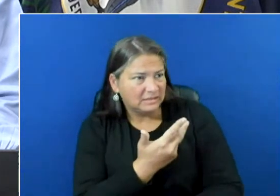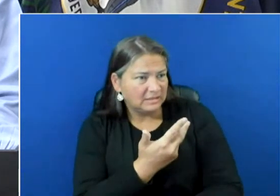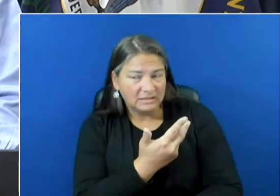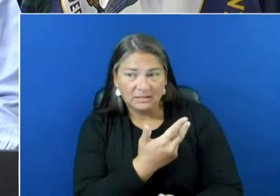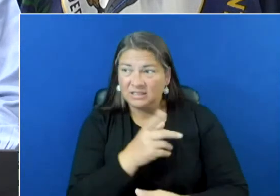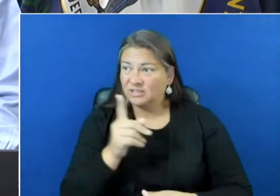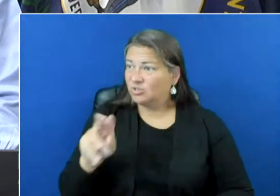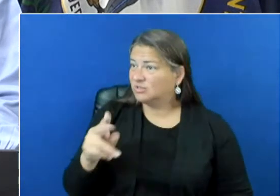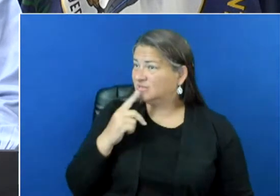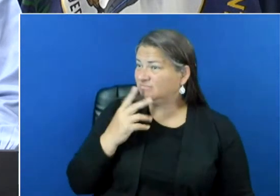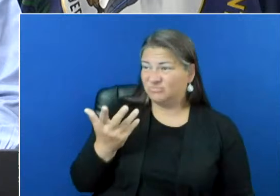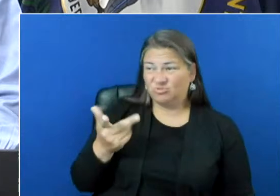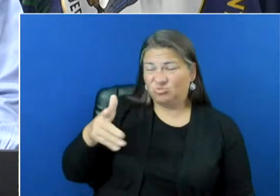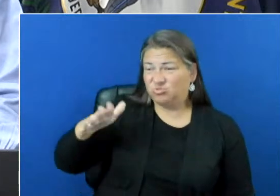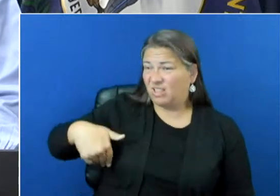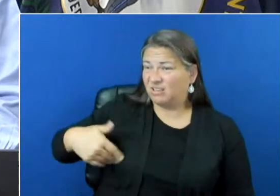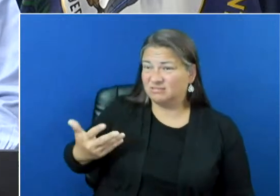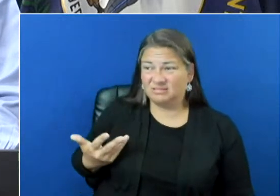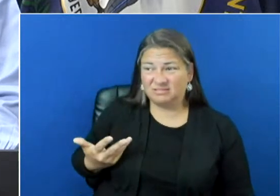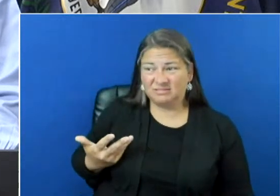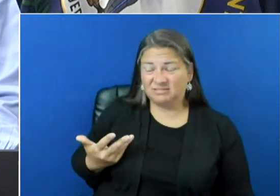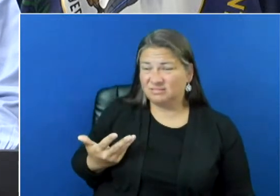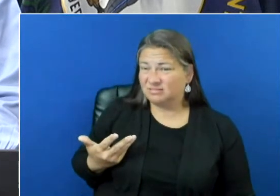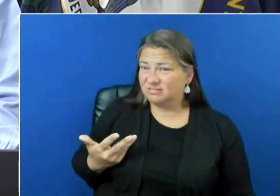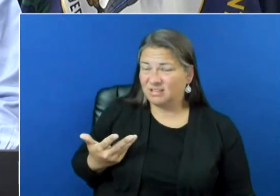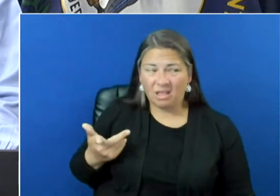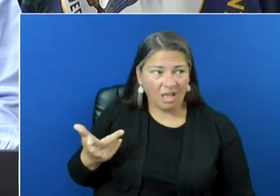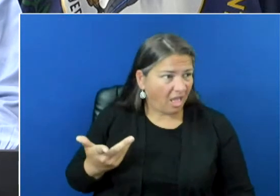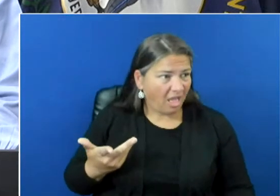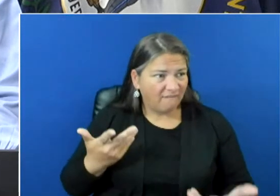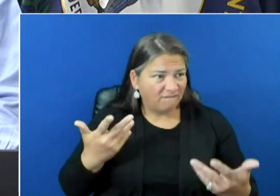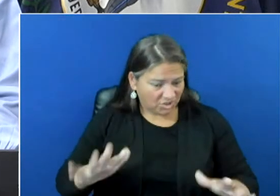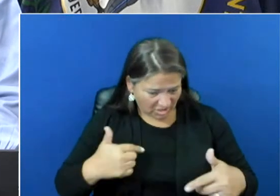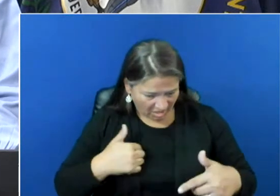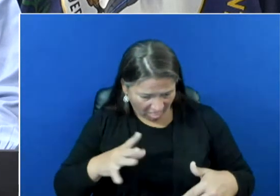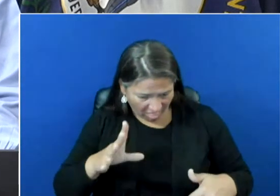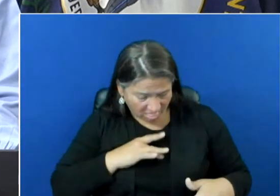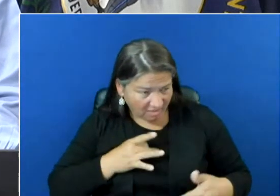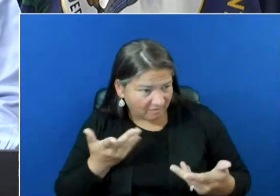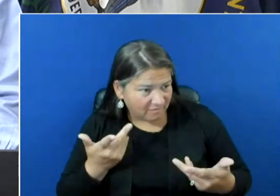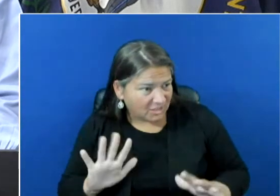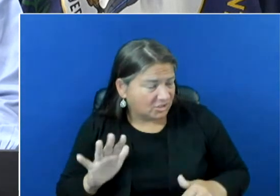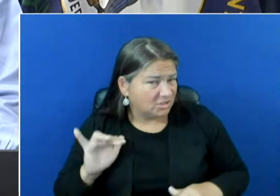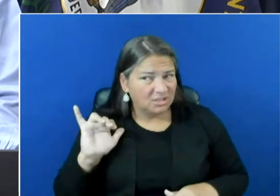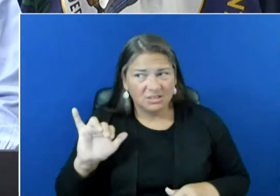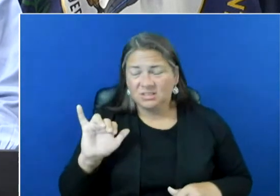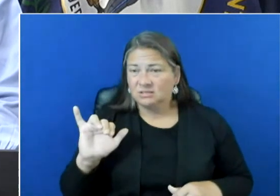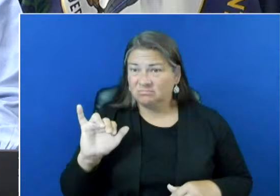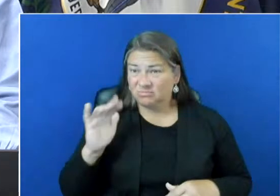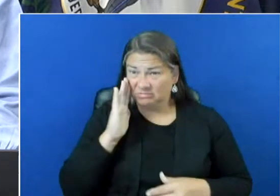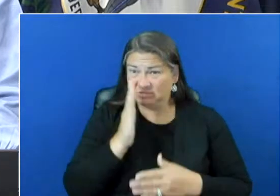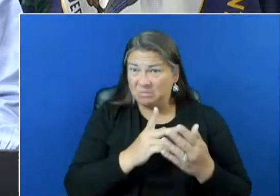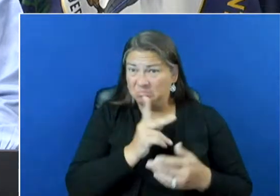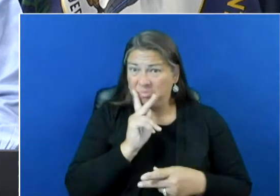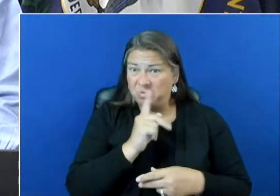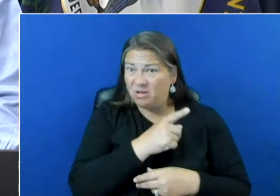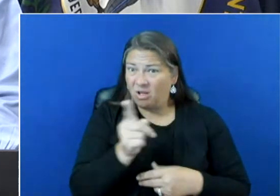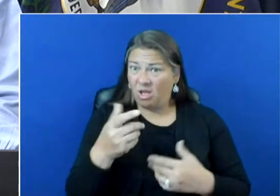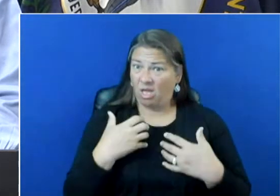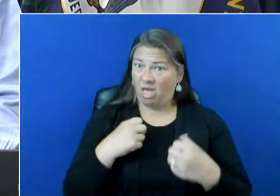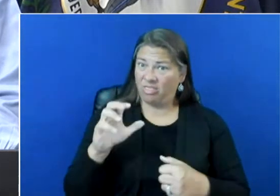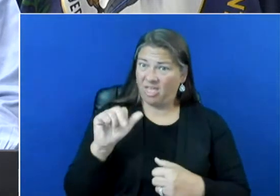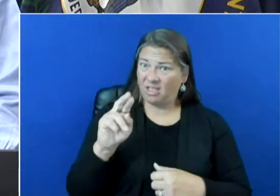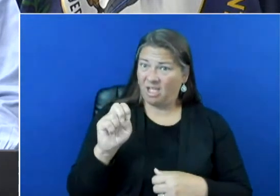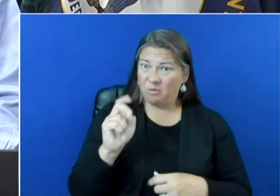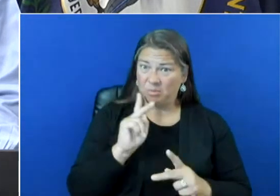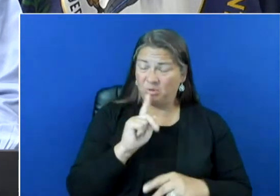late. And in some instances, you can understand. We have frustrated healthcare workers that would say, I told you to get it